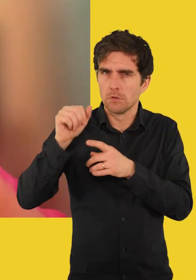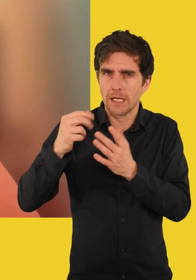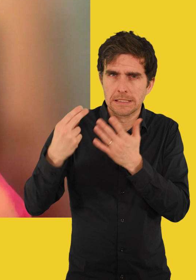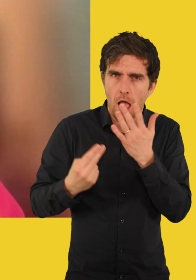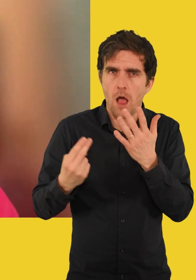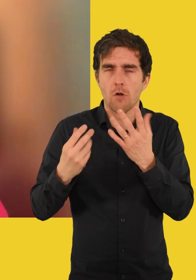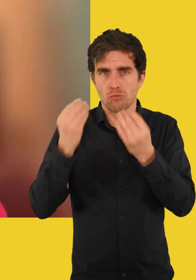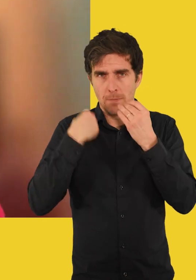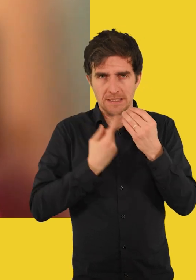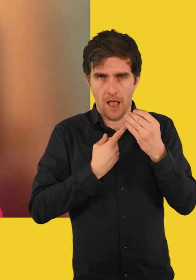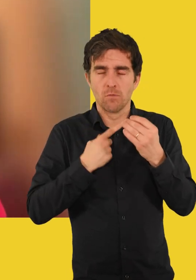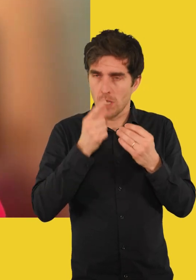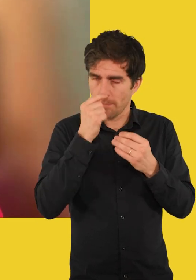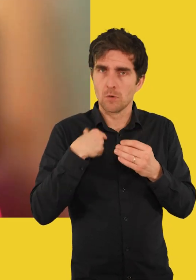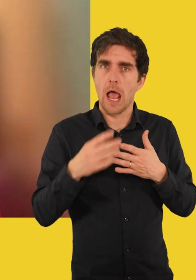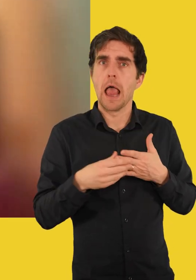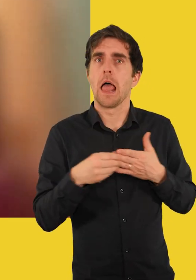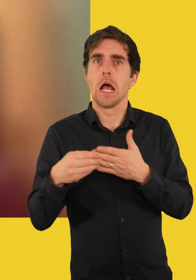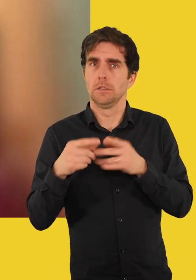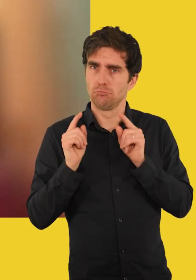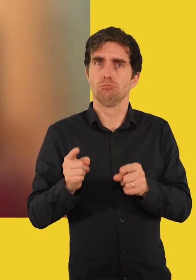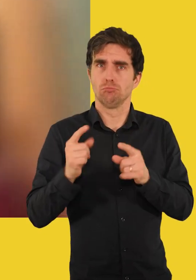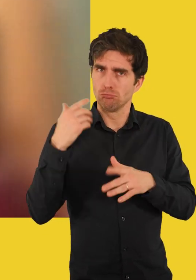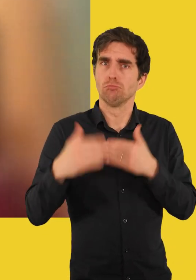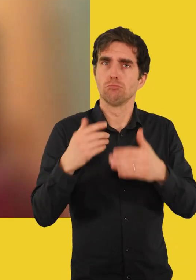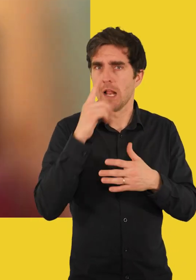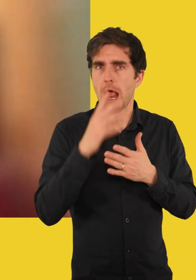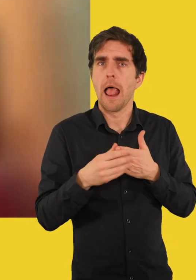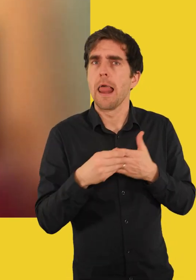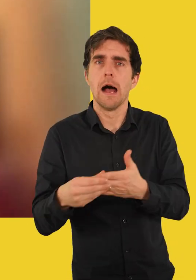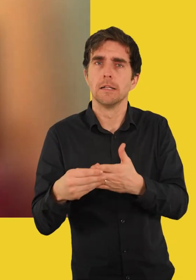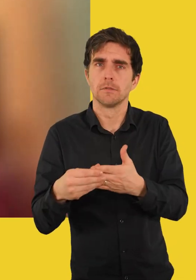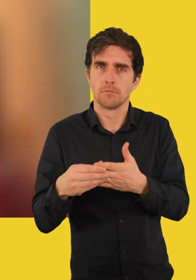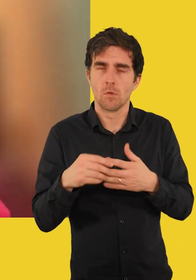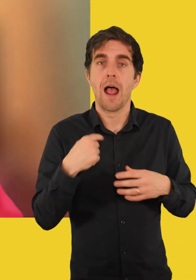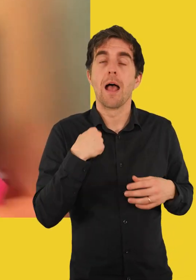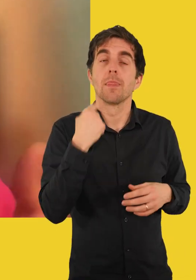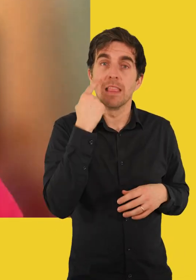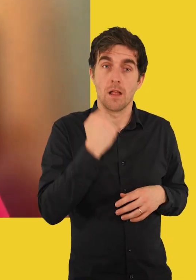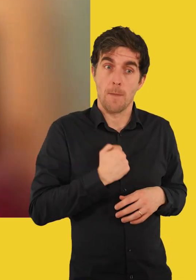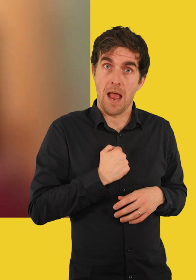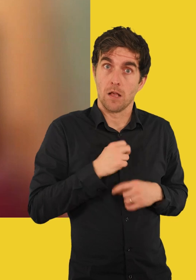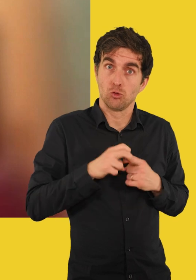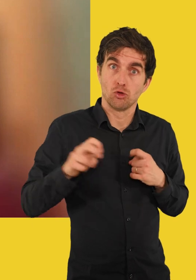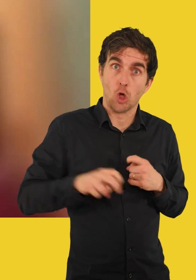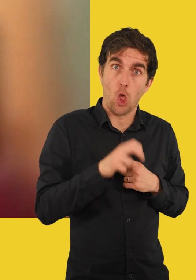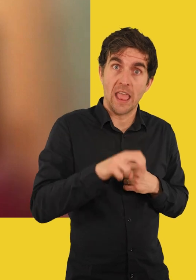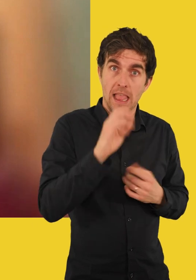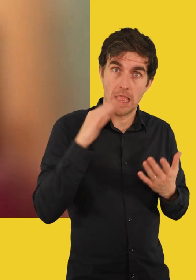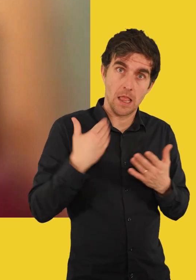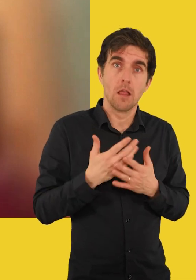train myself to be able to lead that space. I think that has been my